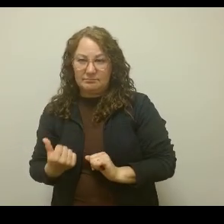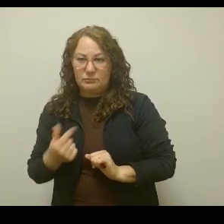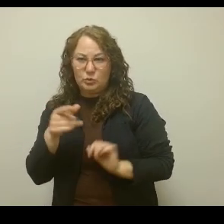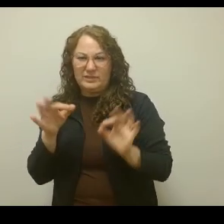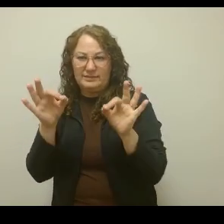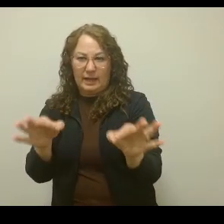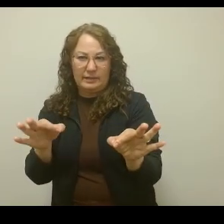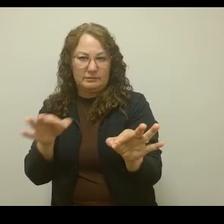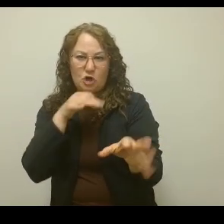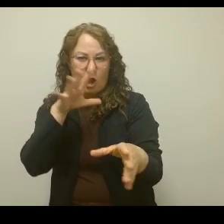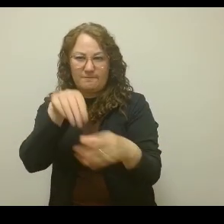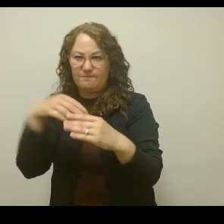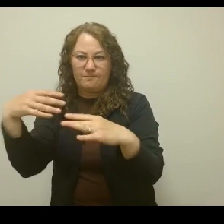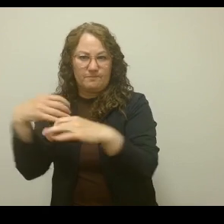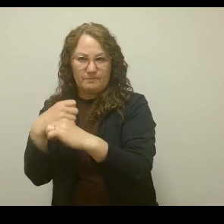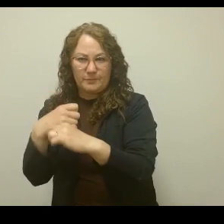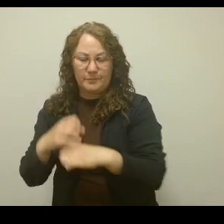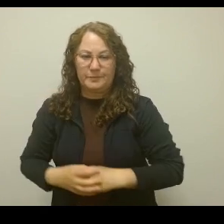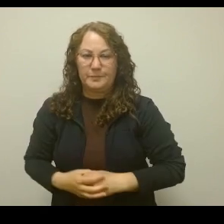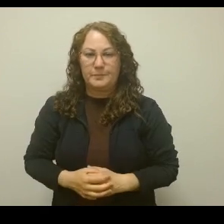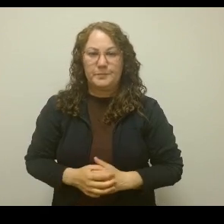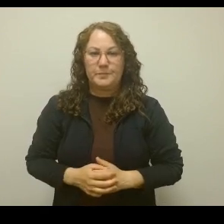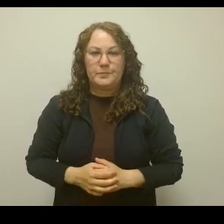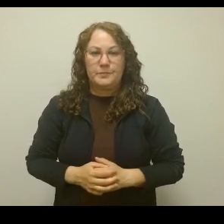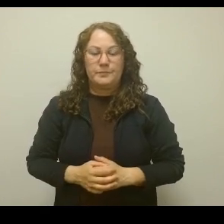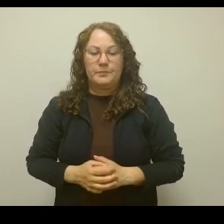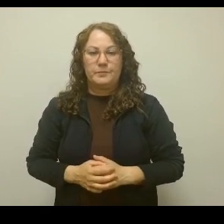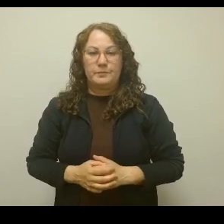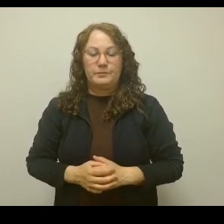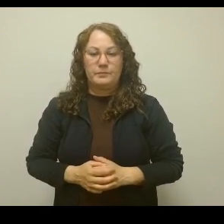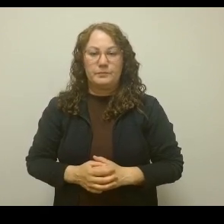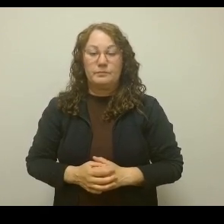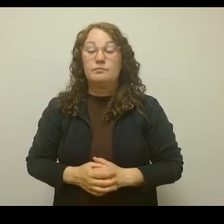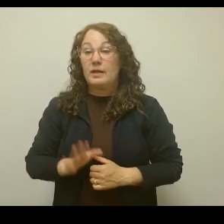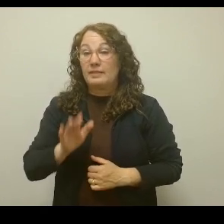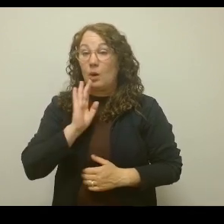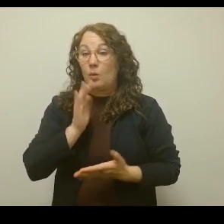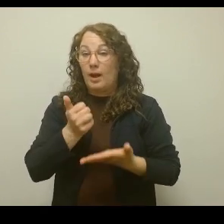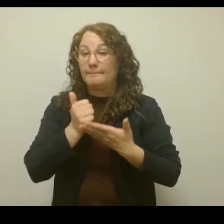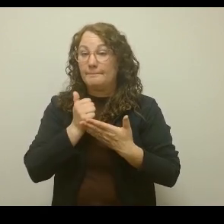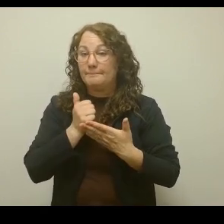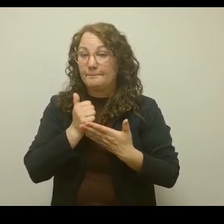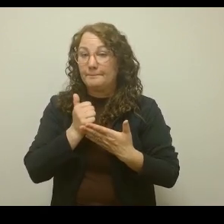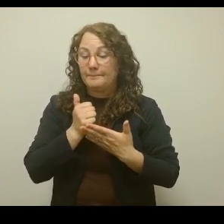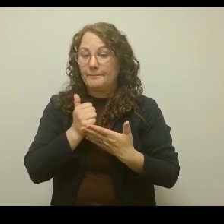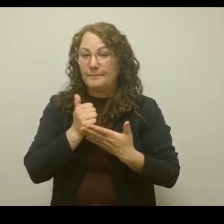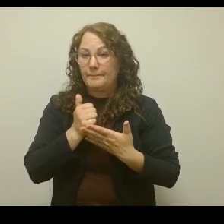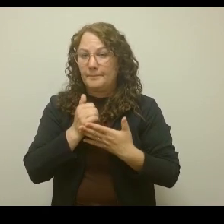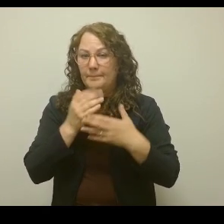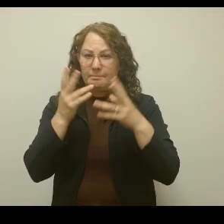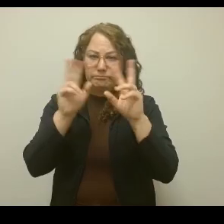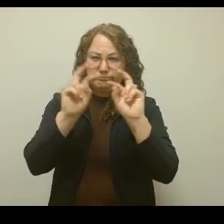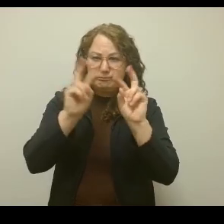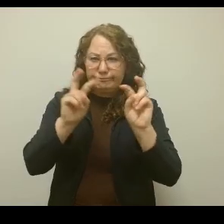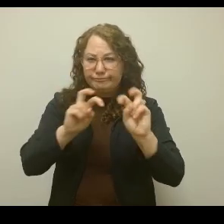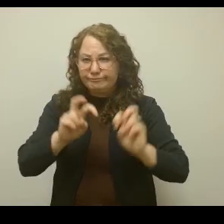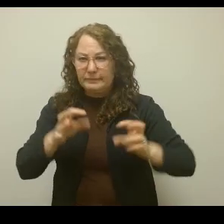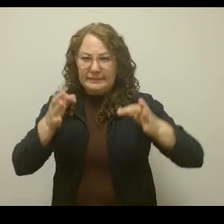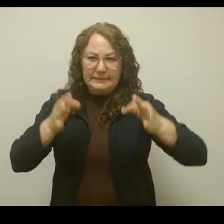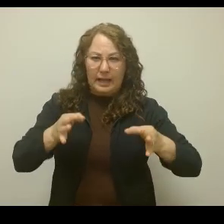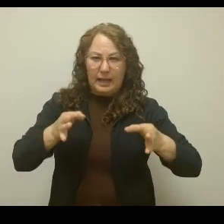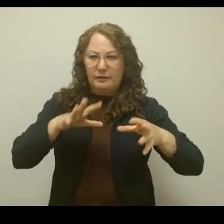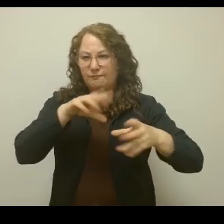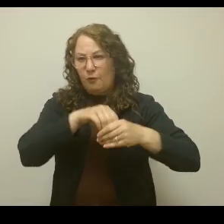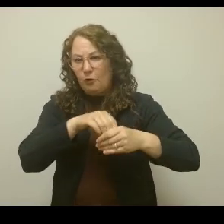to not include in your summary. And this will help you go through this process of deciding what